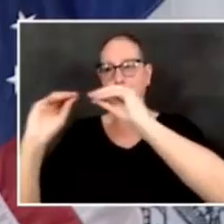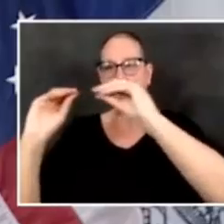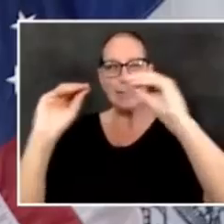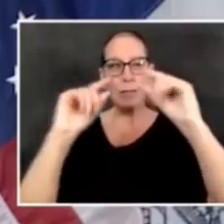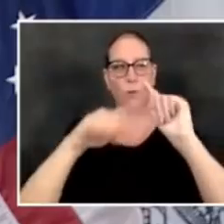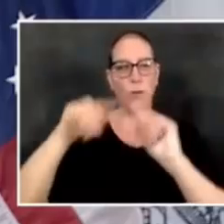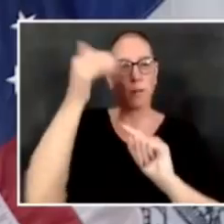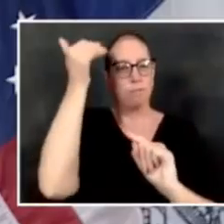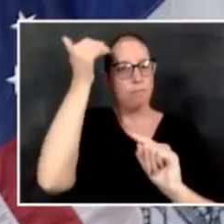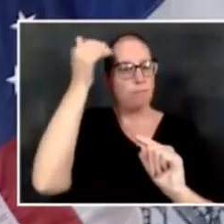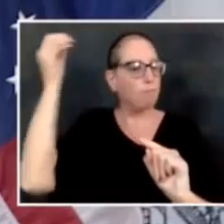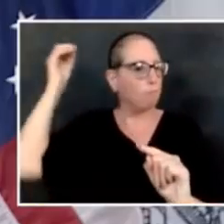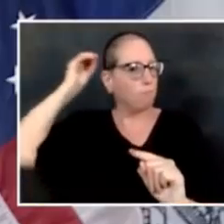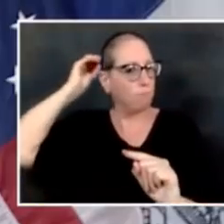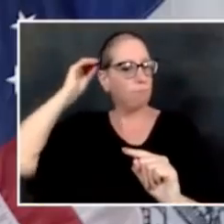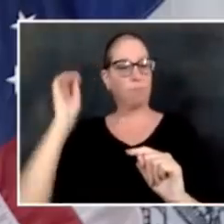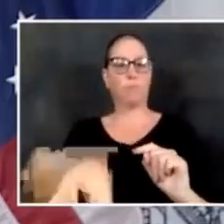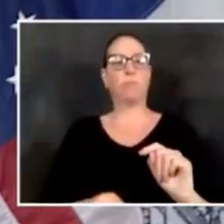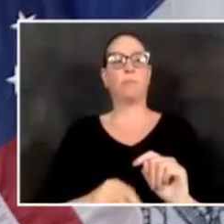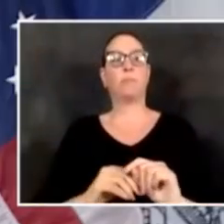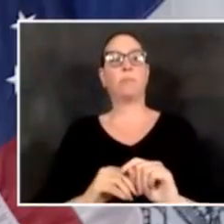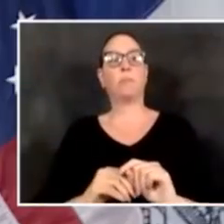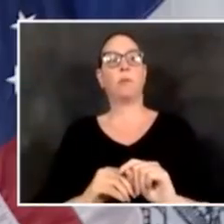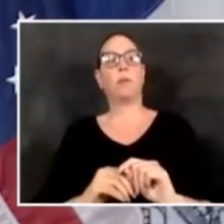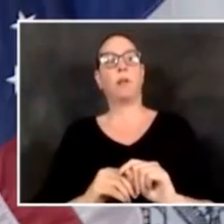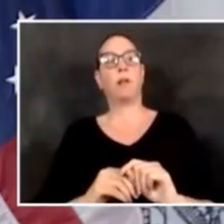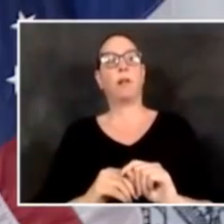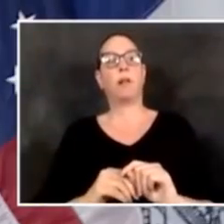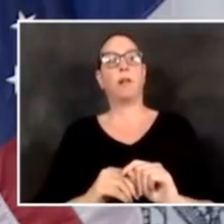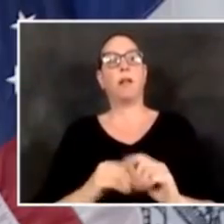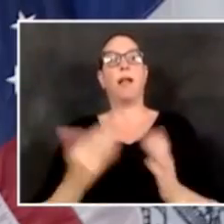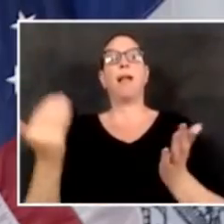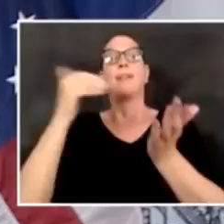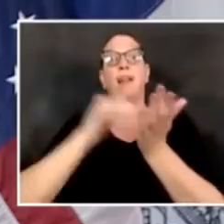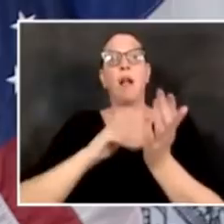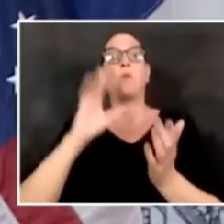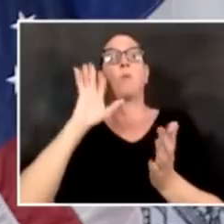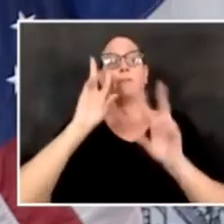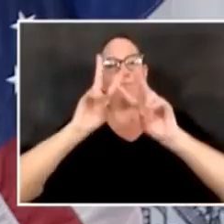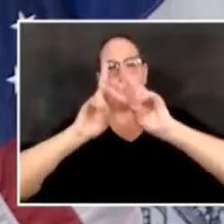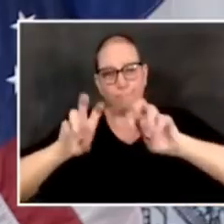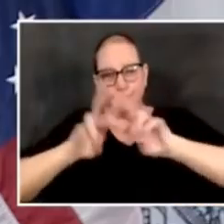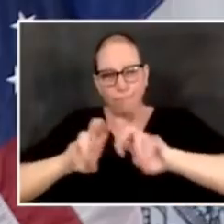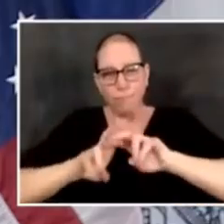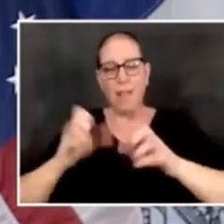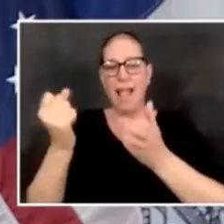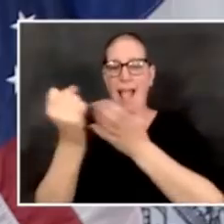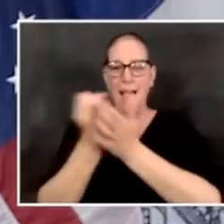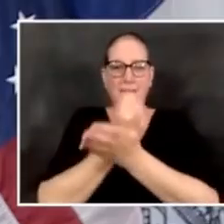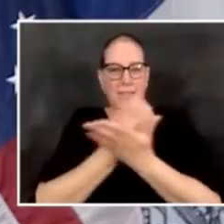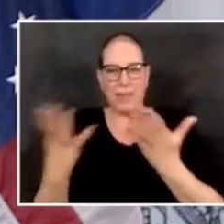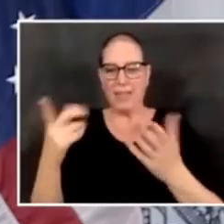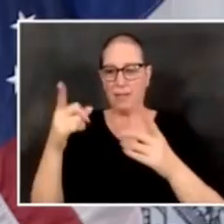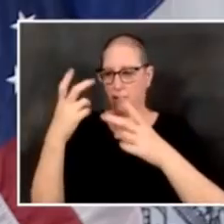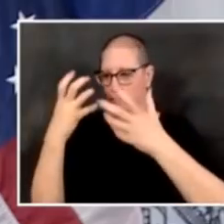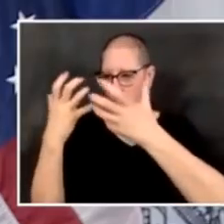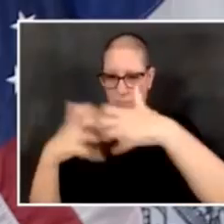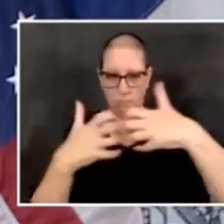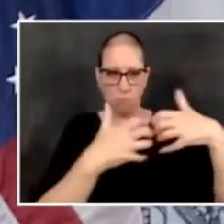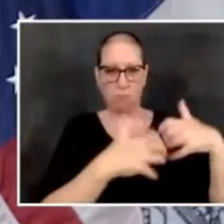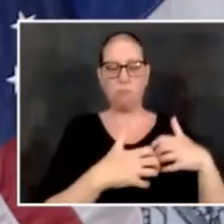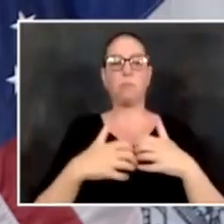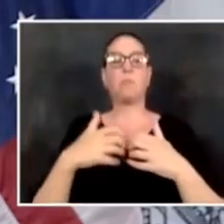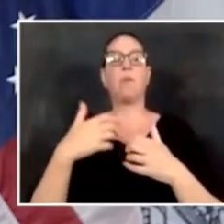But it should be, as always, we'll take a look at what we do with the after action reporting, try to learn from this weekend, and we'll